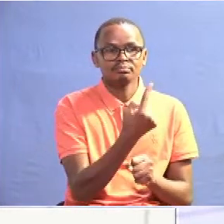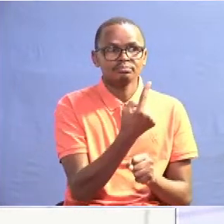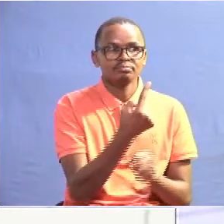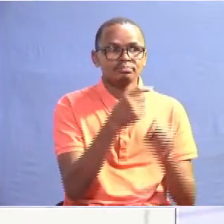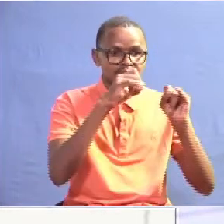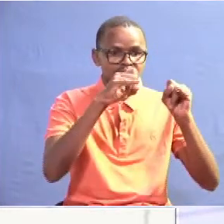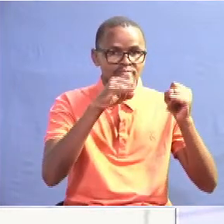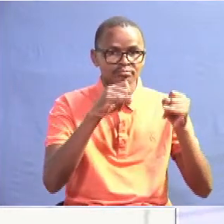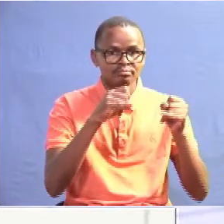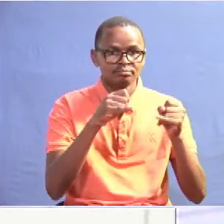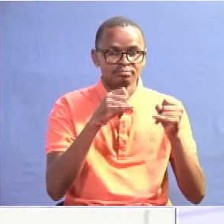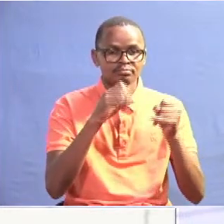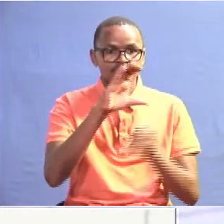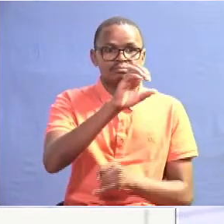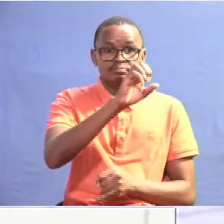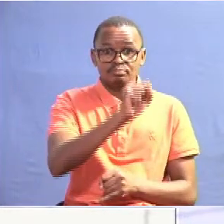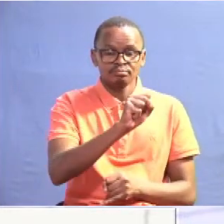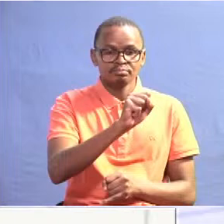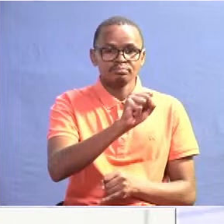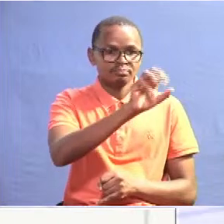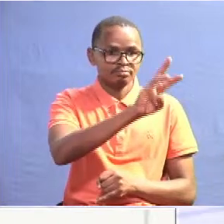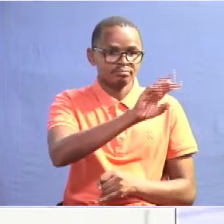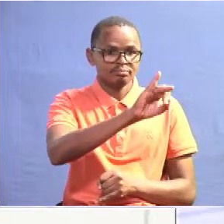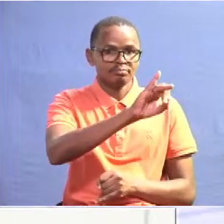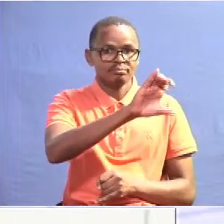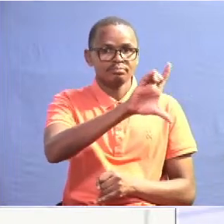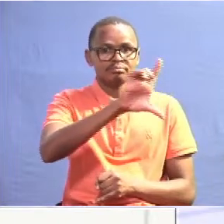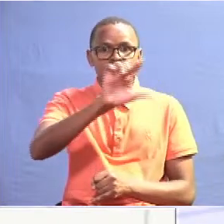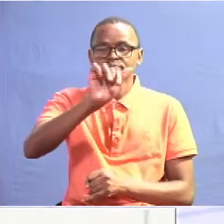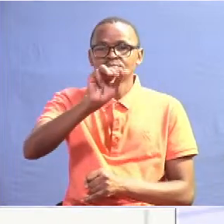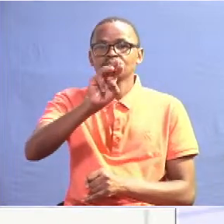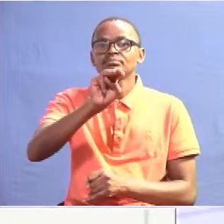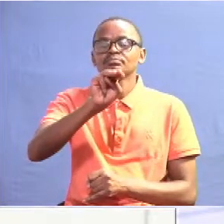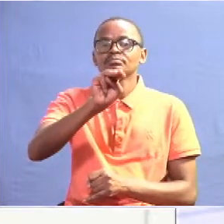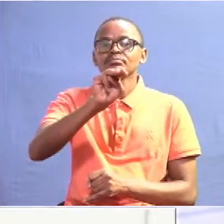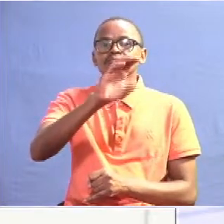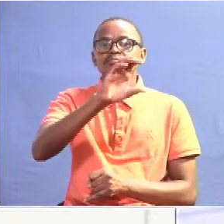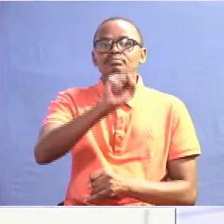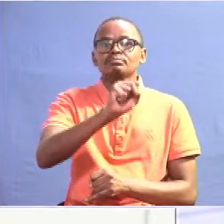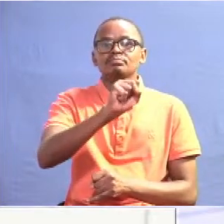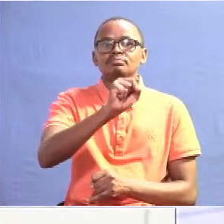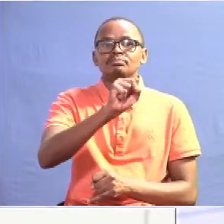new sheriff in town, that is William Kabogo, the new ICT